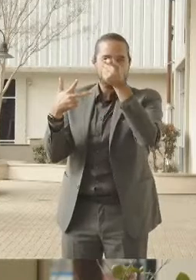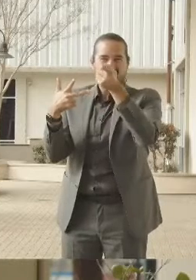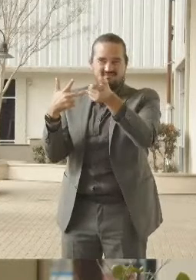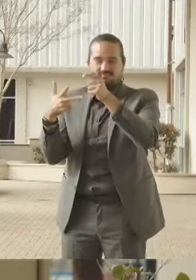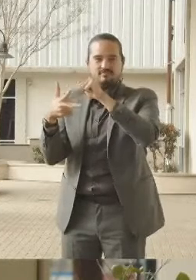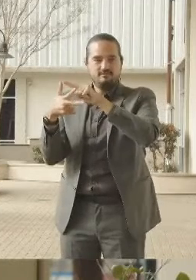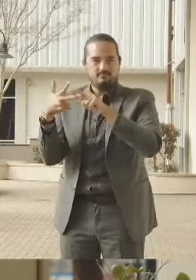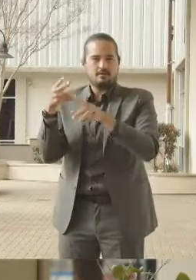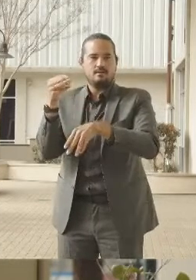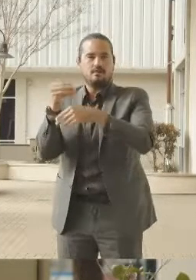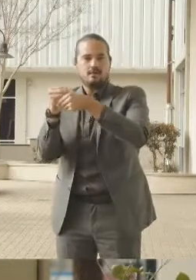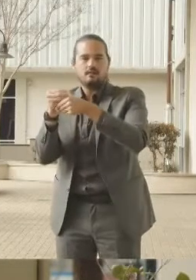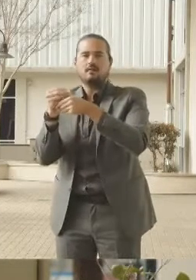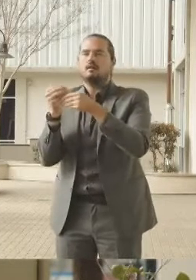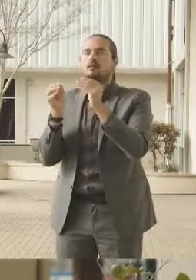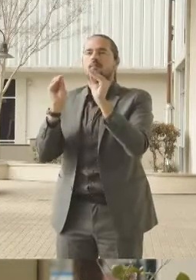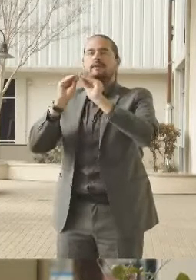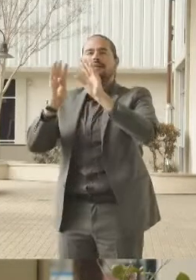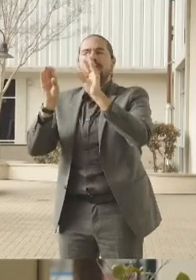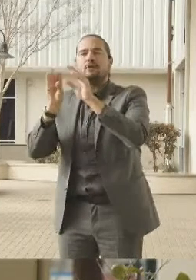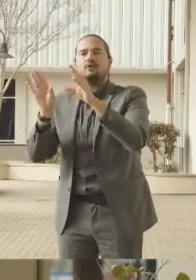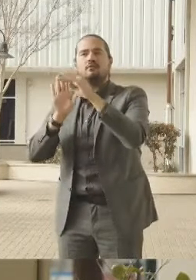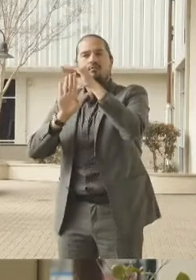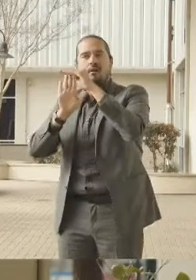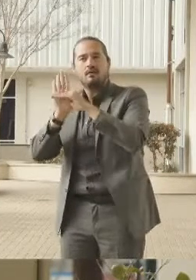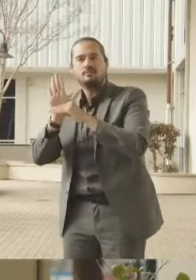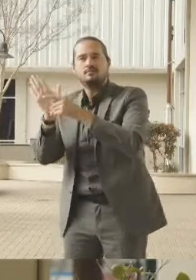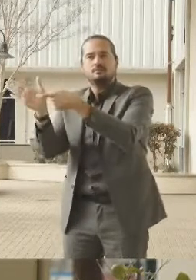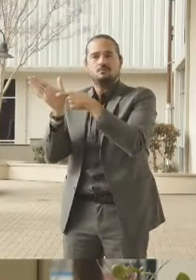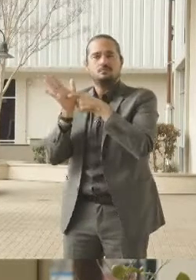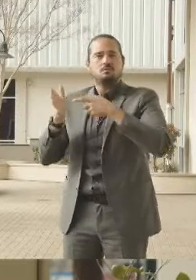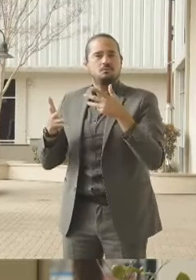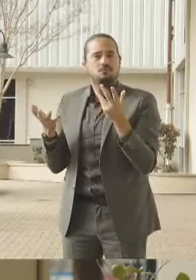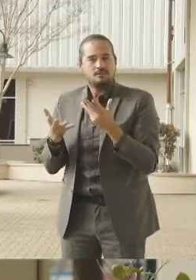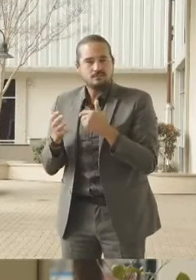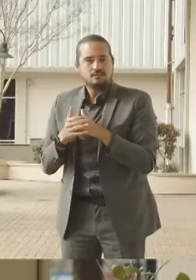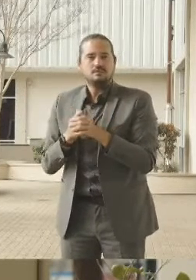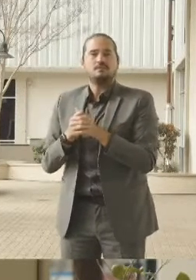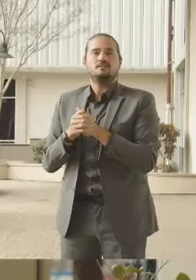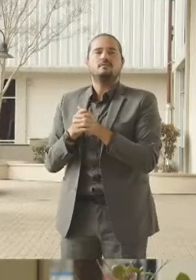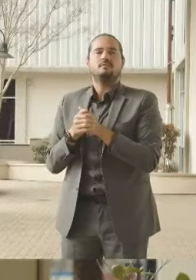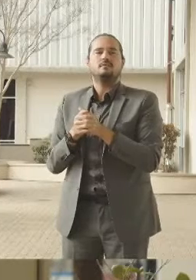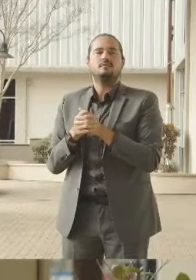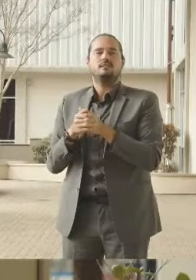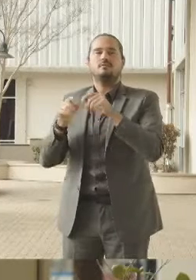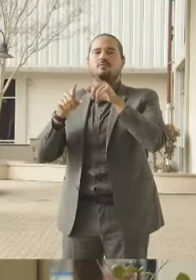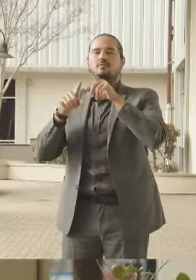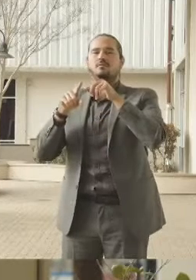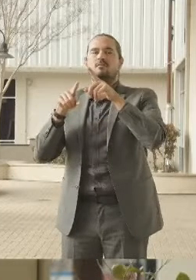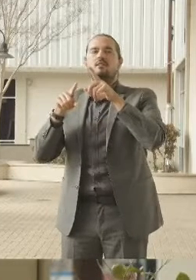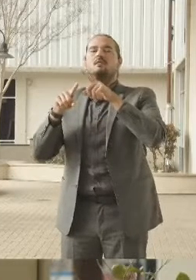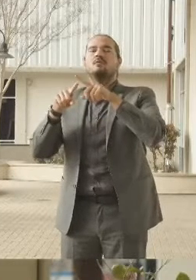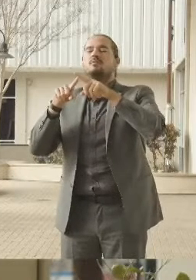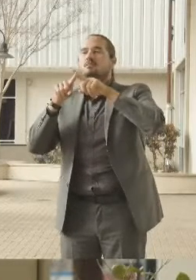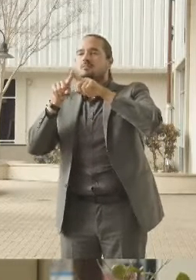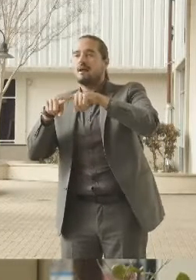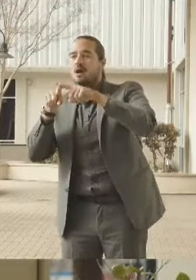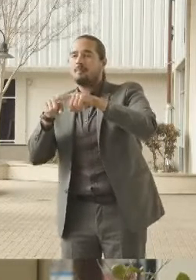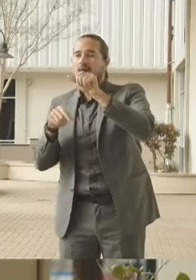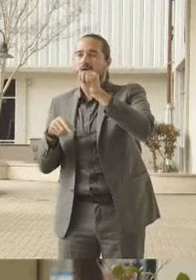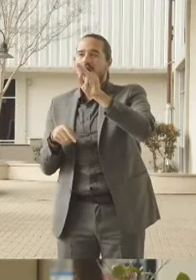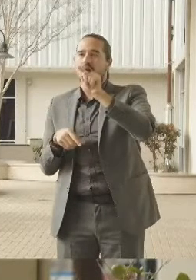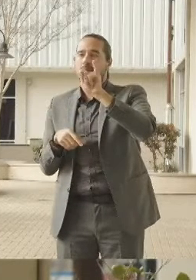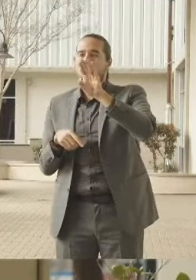the availability of reliable antigen testing, and to really ensure that we're building